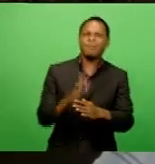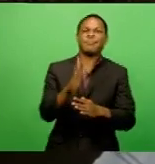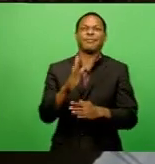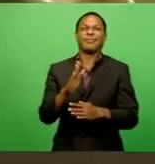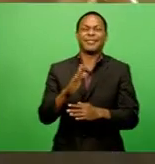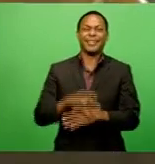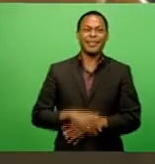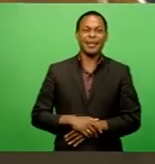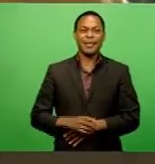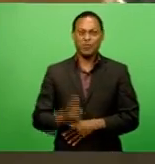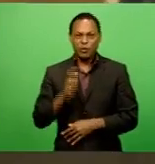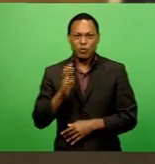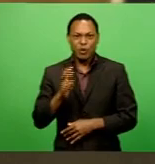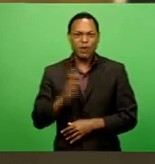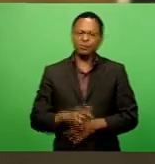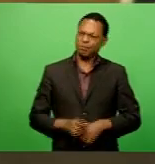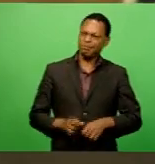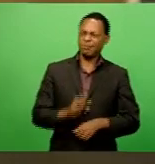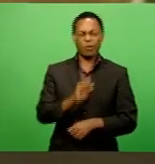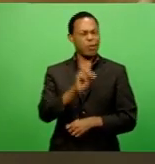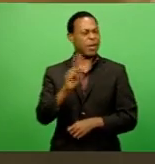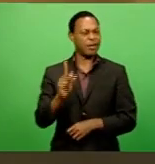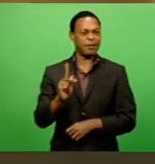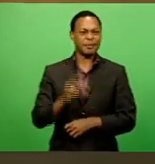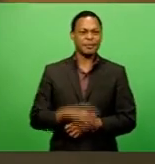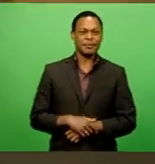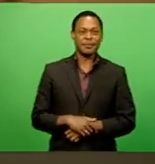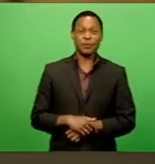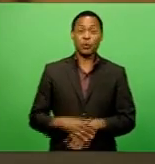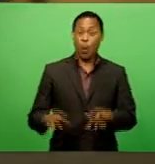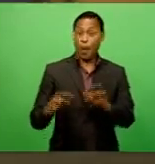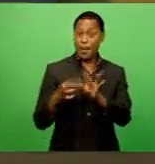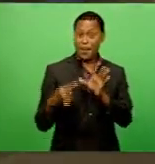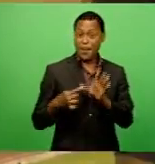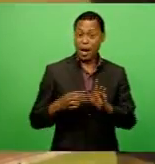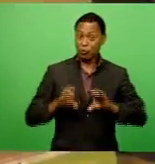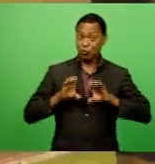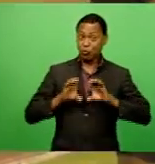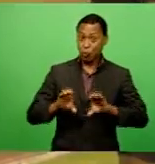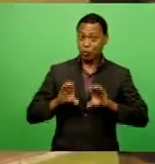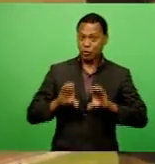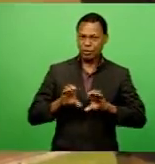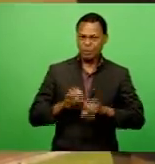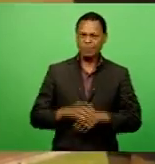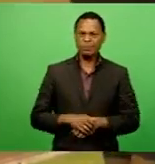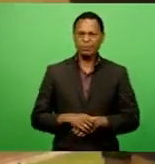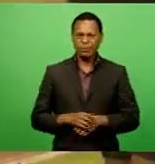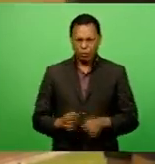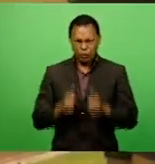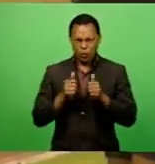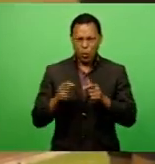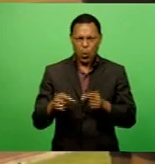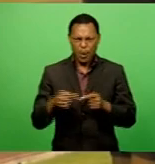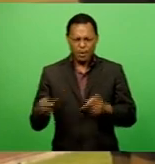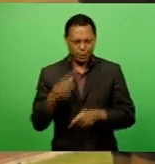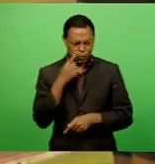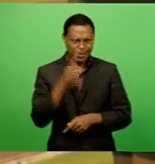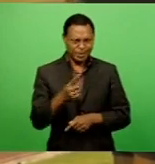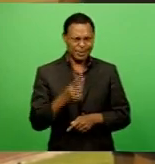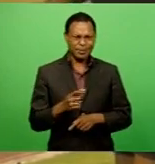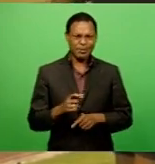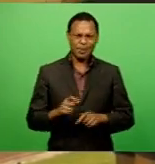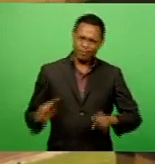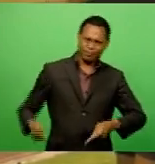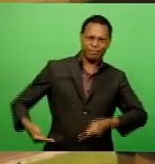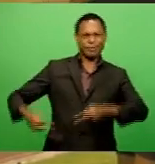National League will be okay. For new Mba coach Kamal Swami, there were some positives out of the match, which he believes the side can